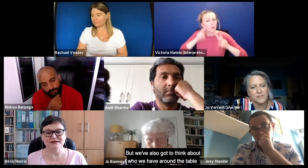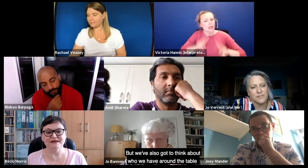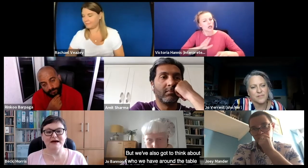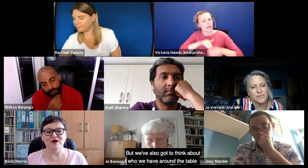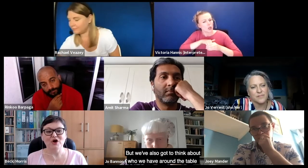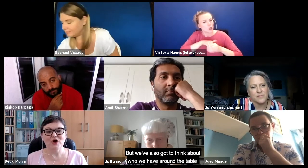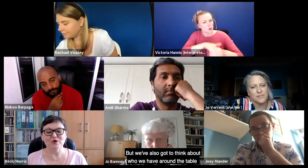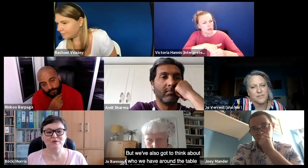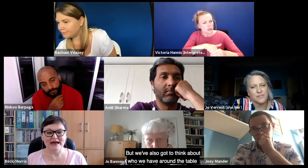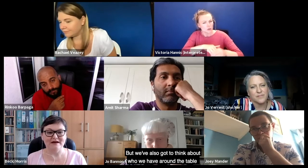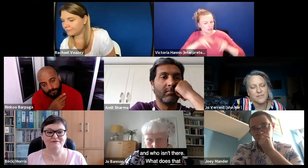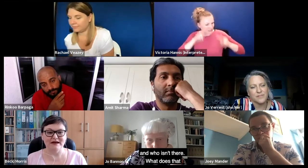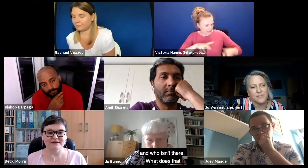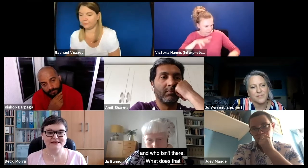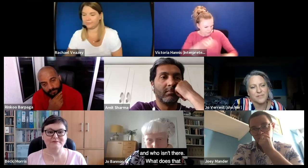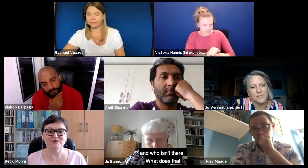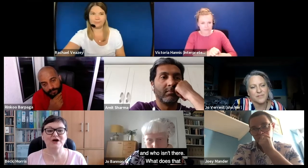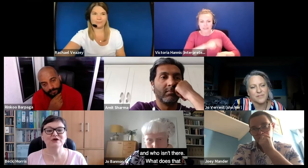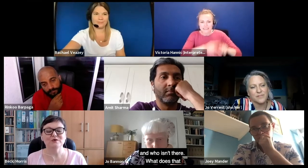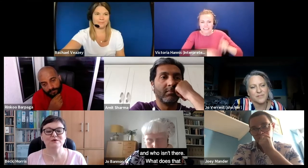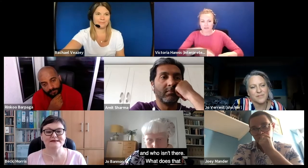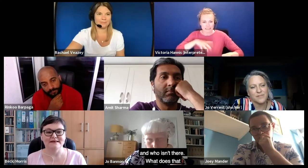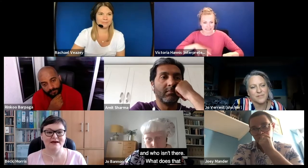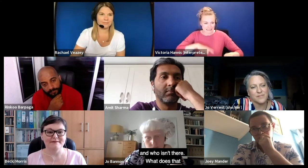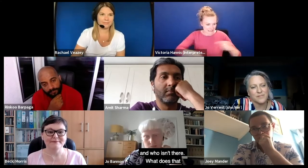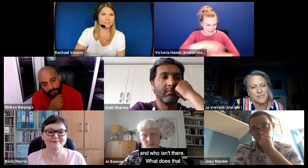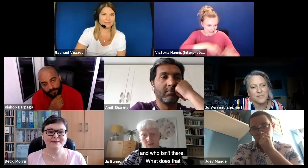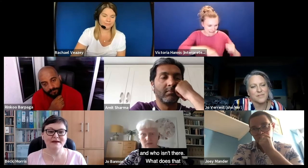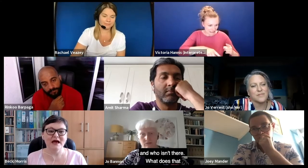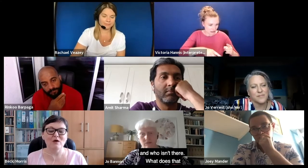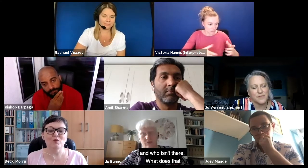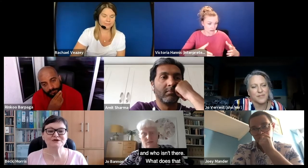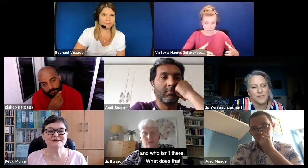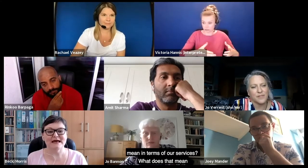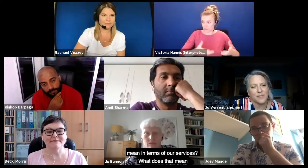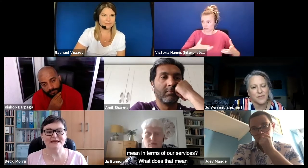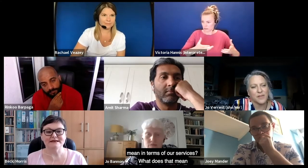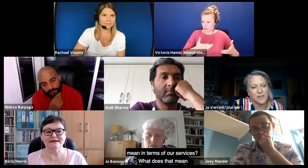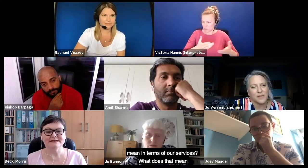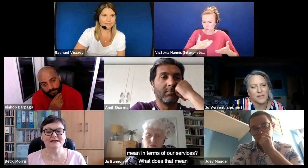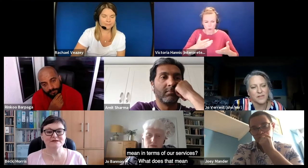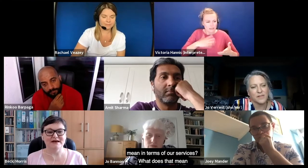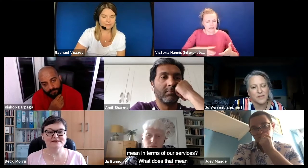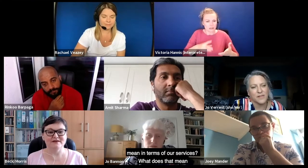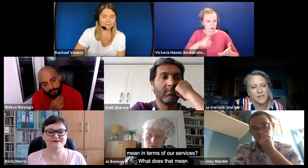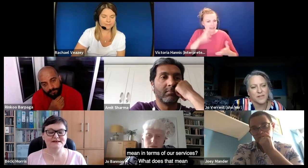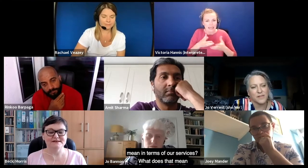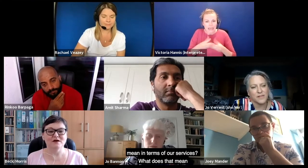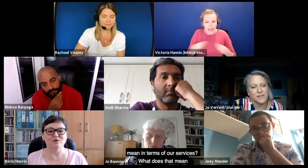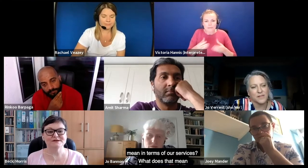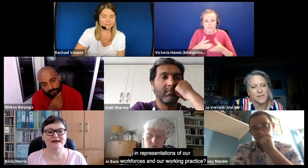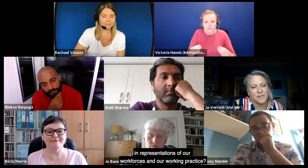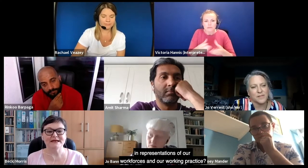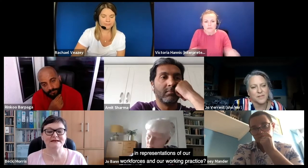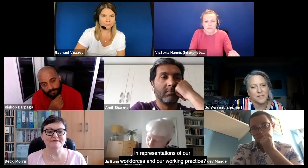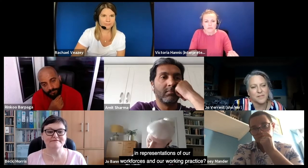got to think about who we have round the table and who isn't there. What does that mean in terms of our services?